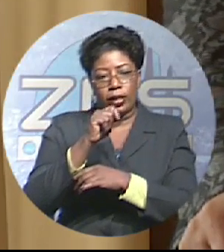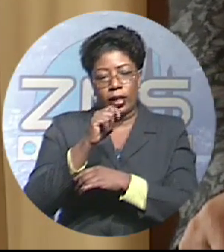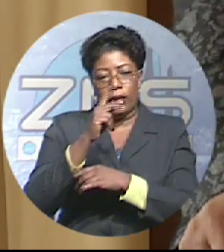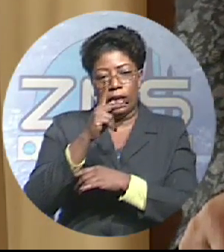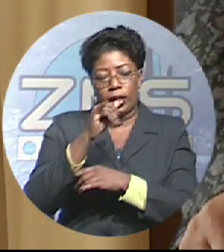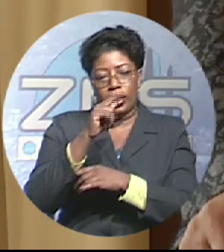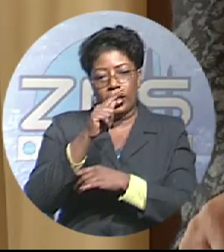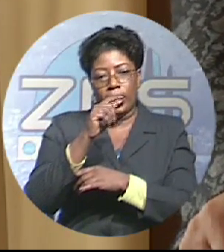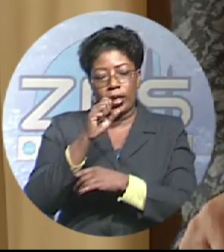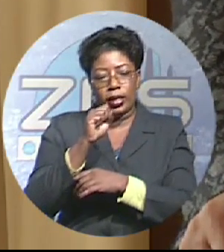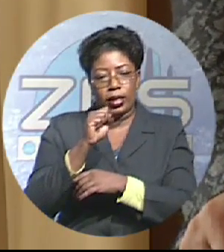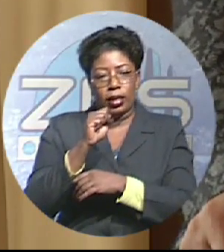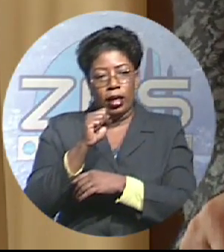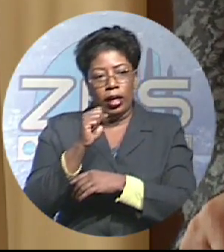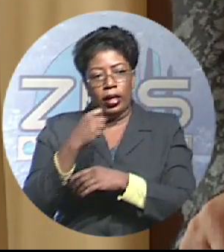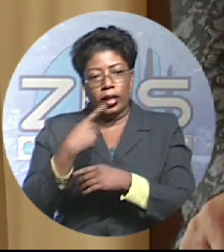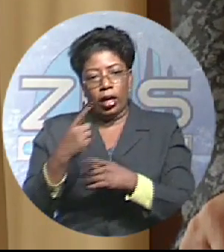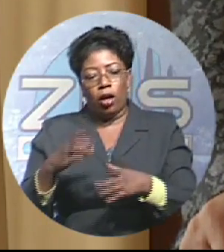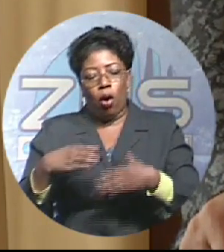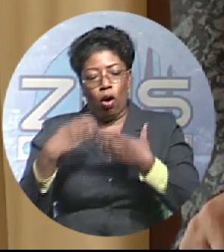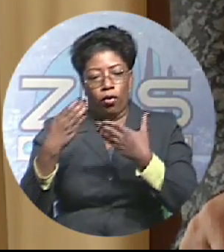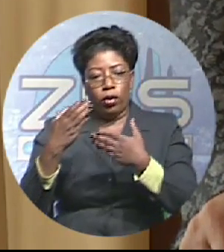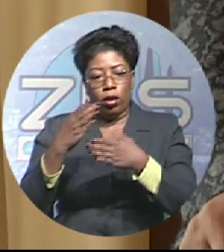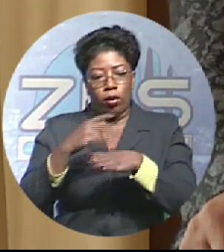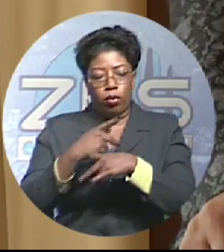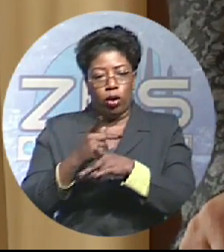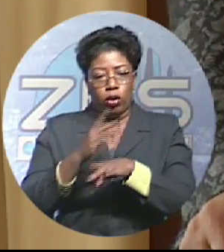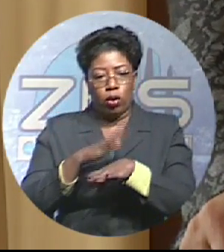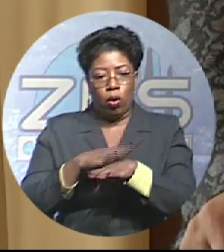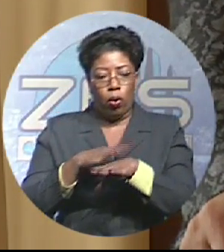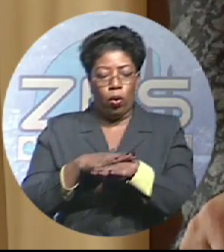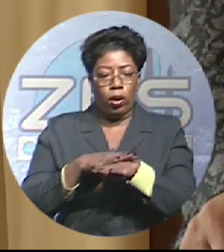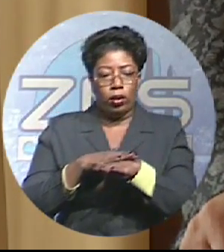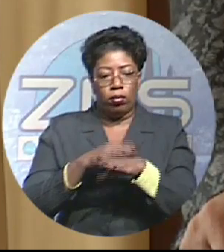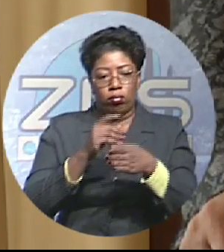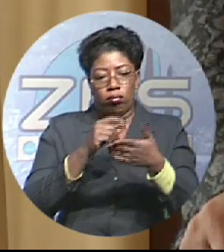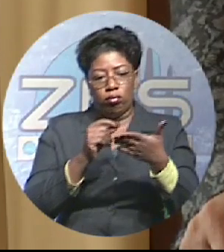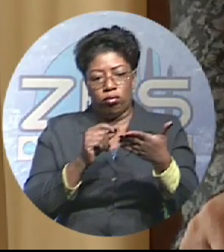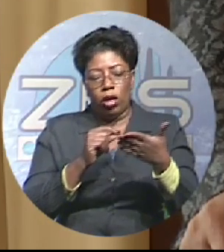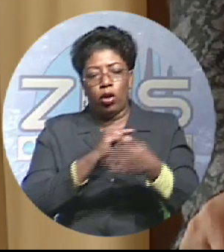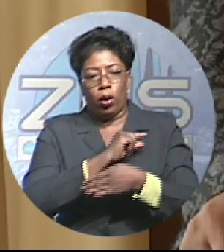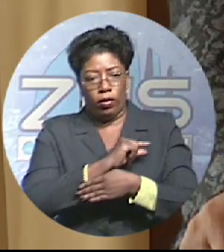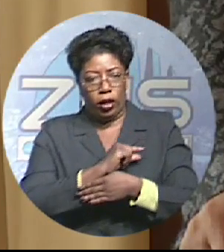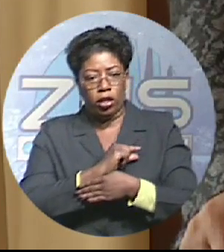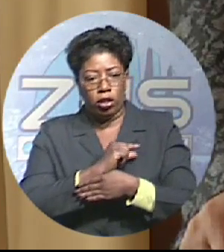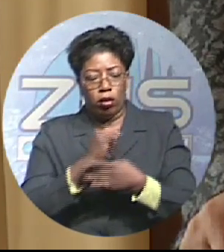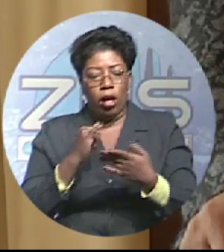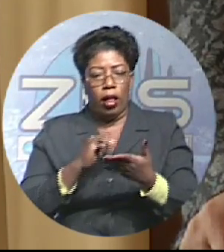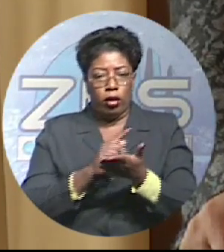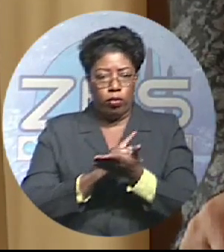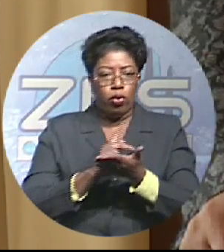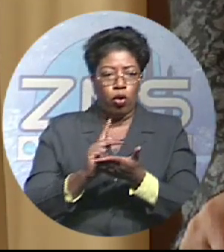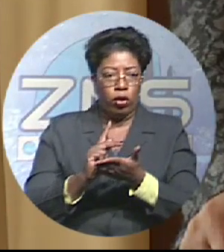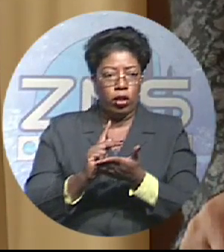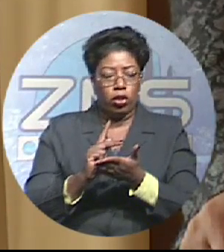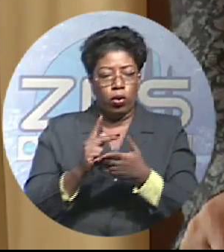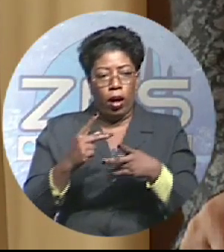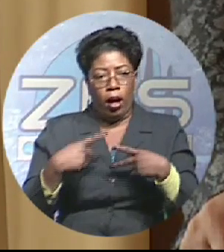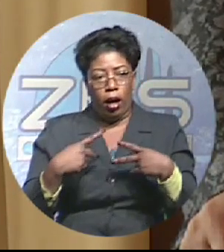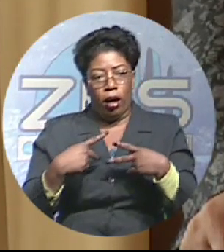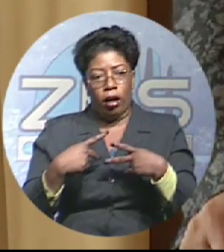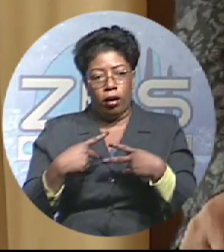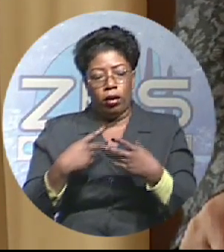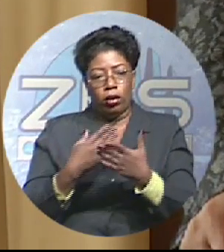economic citizenship products are being offered based on various criteria. This has proven to be a savior to those